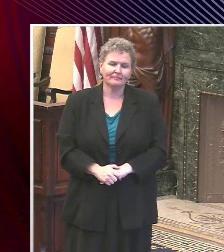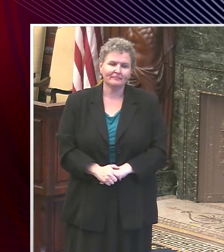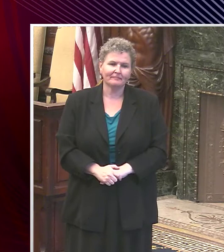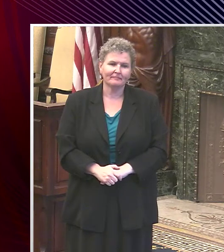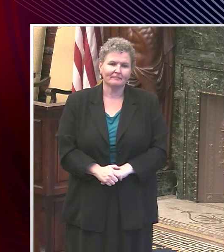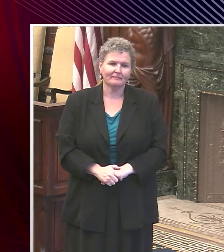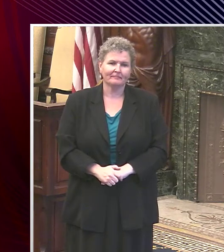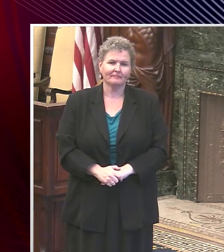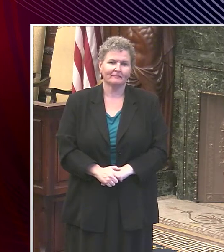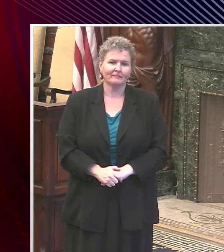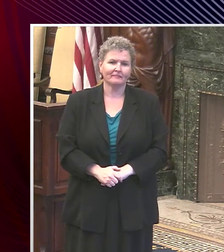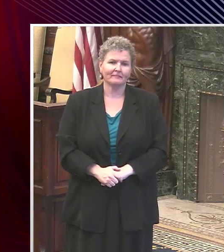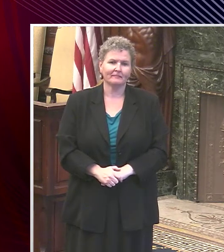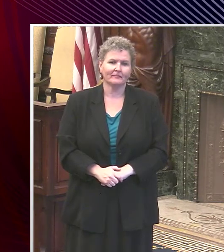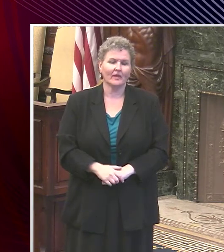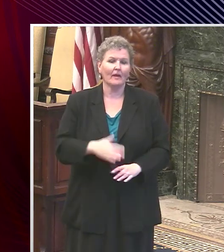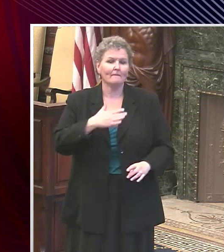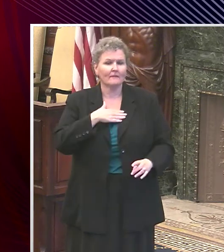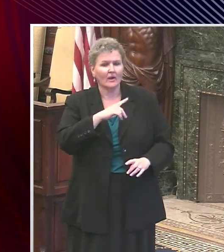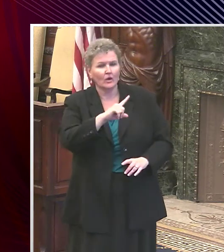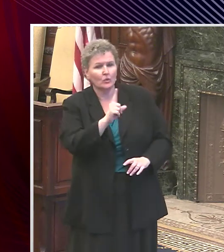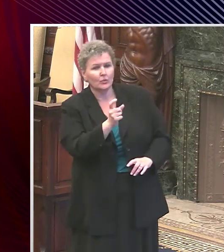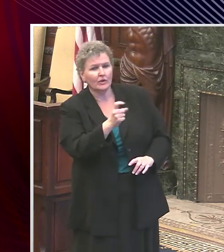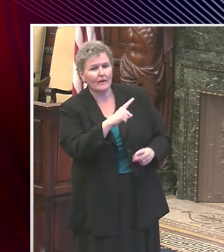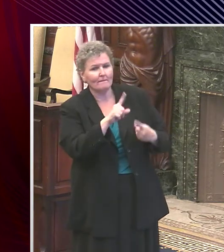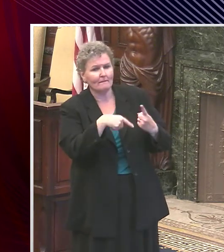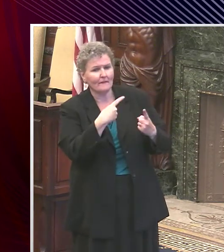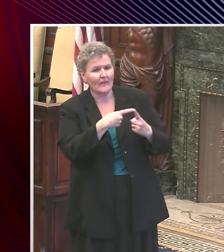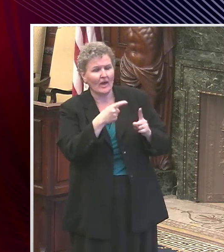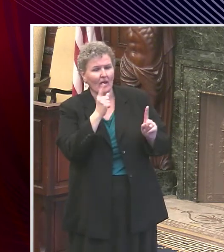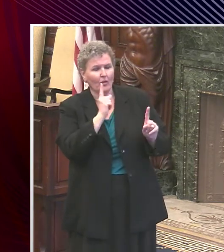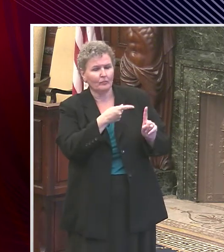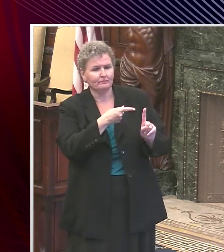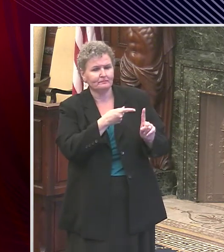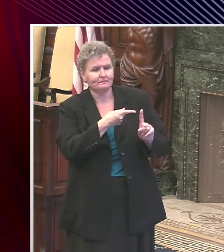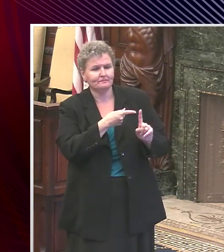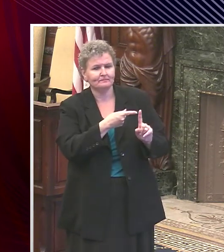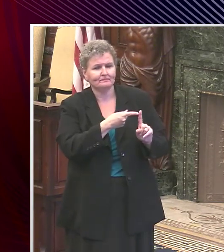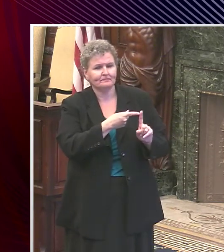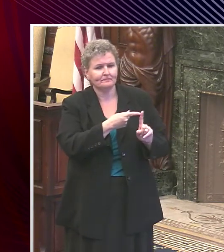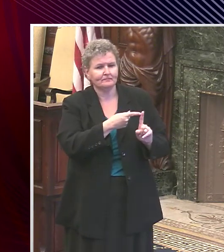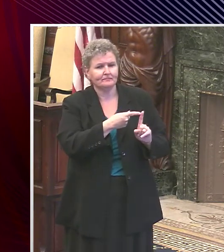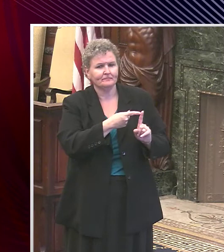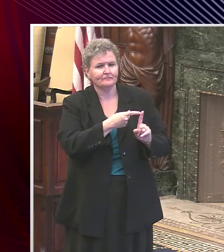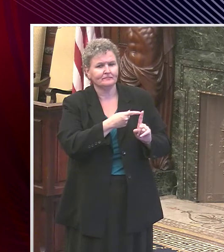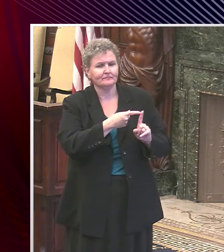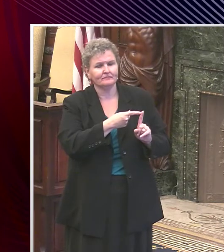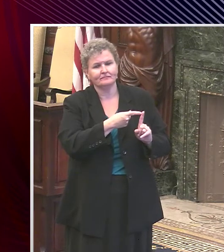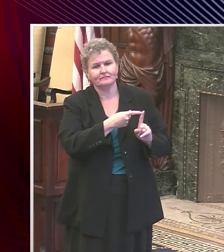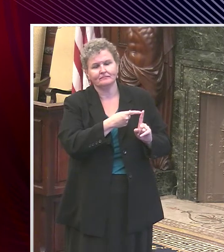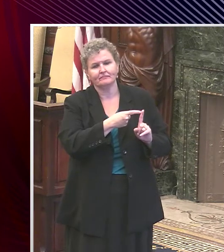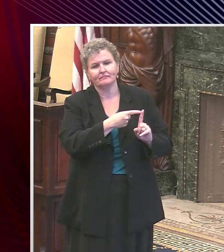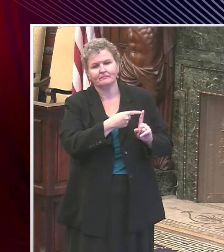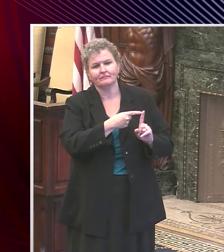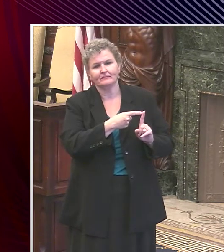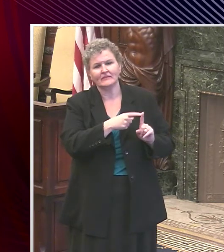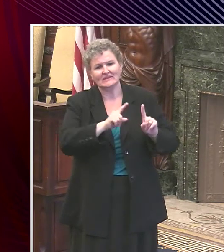Yes, my question concerns the testing with